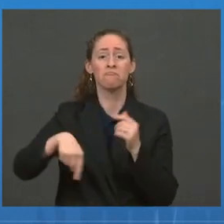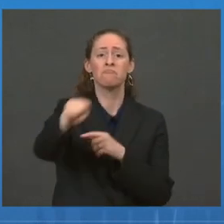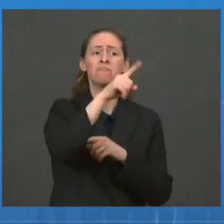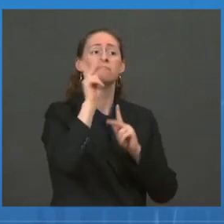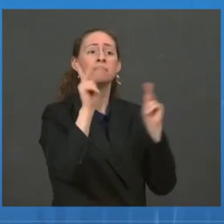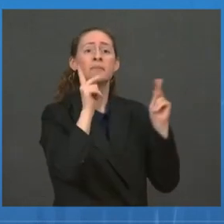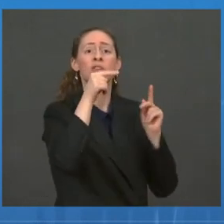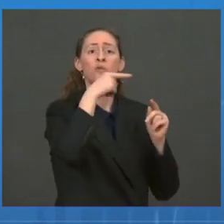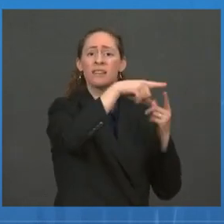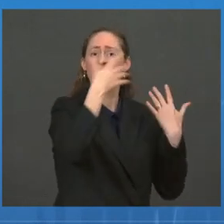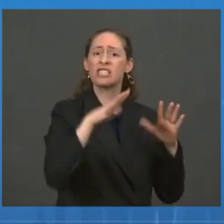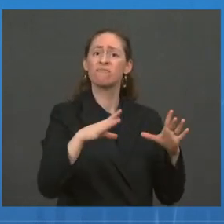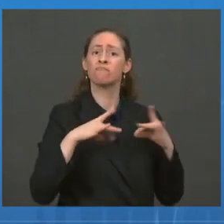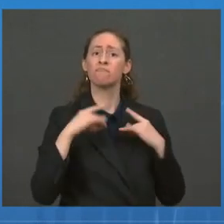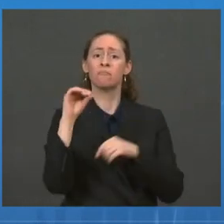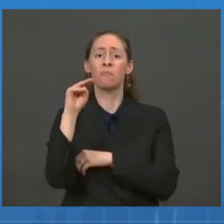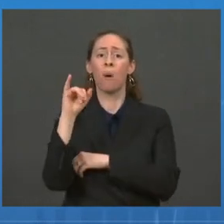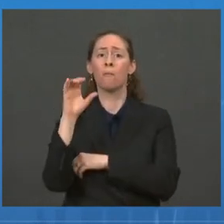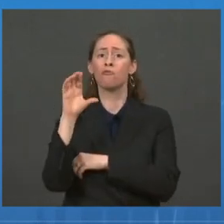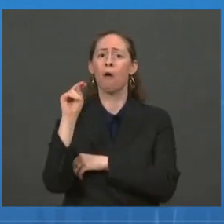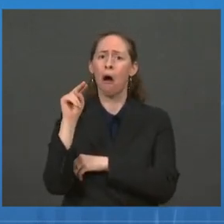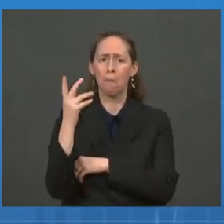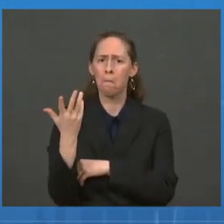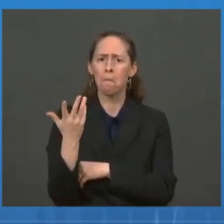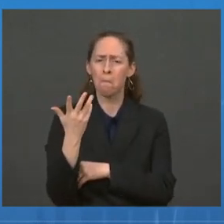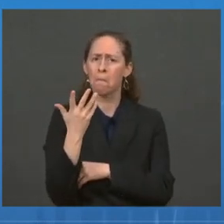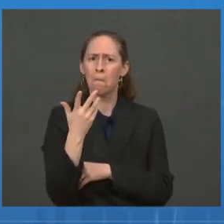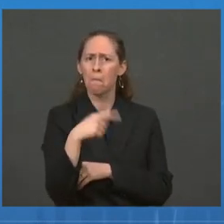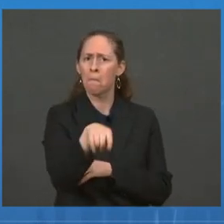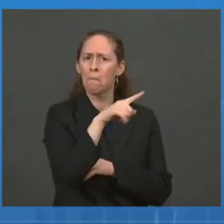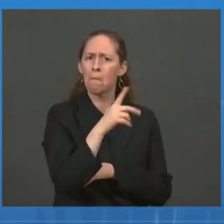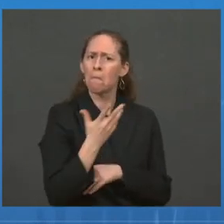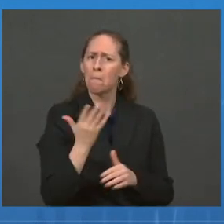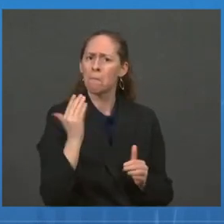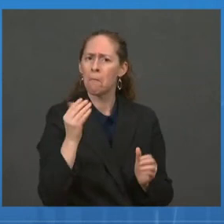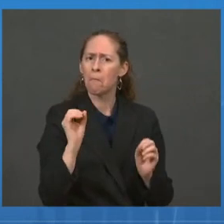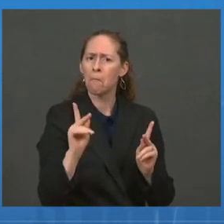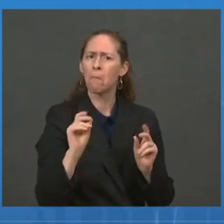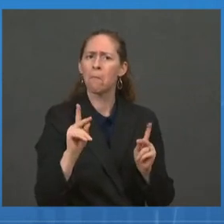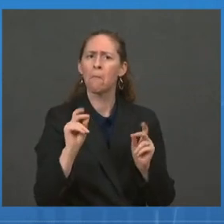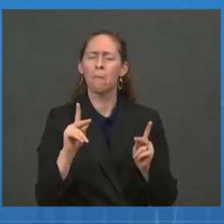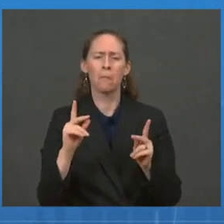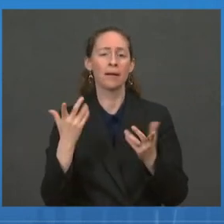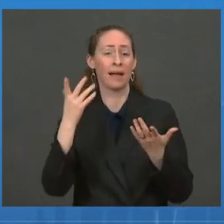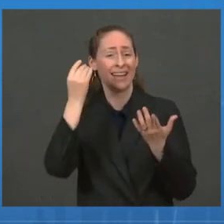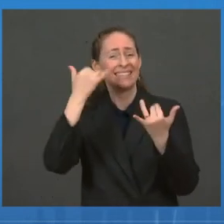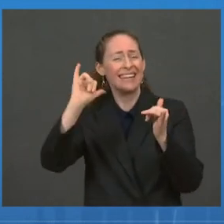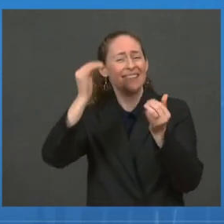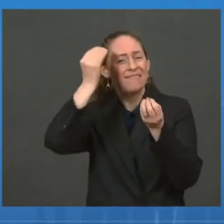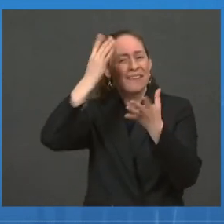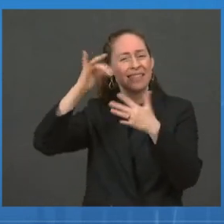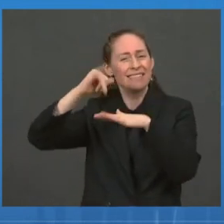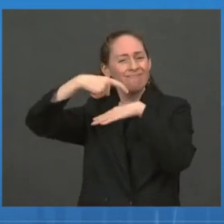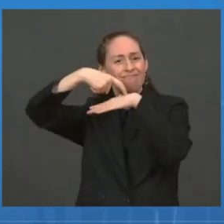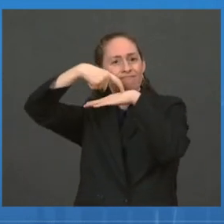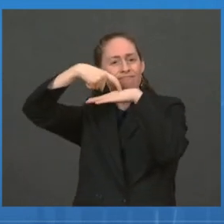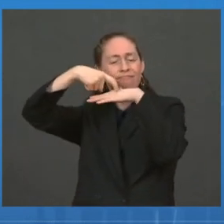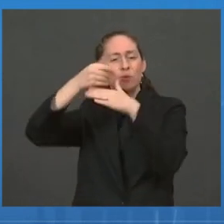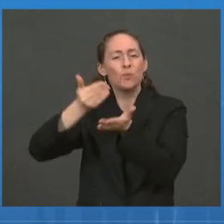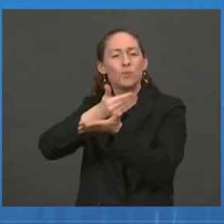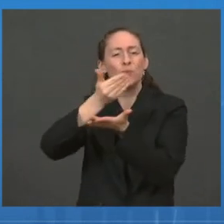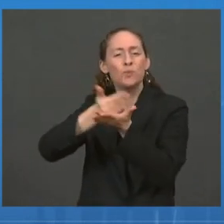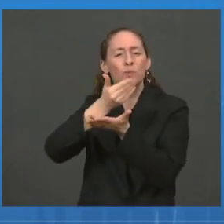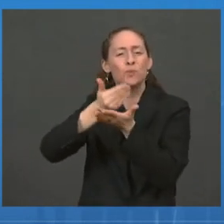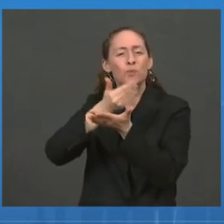although some preliminary information from south africa suggests no unusual symptoms associated with variant